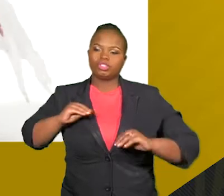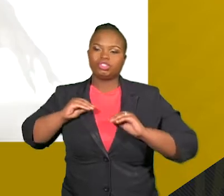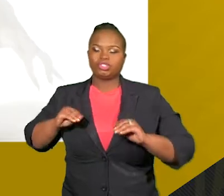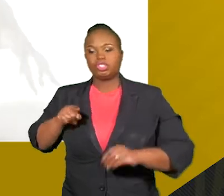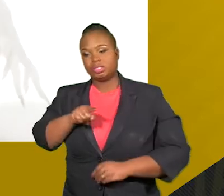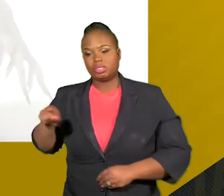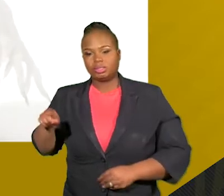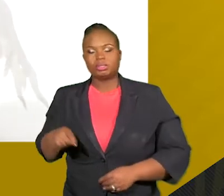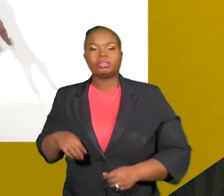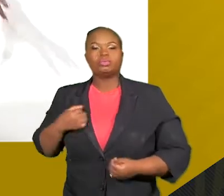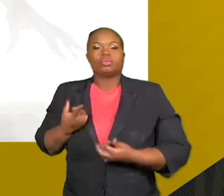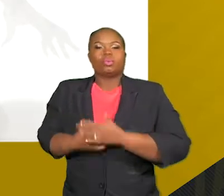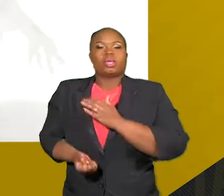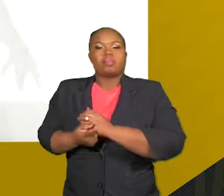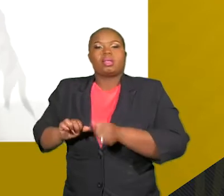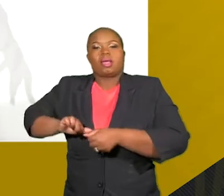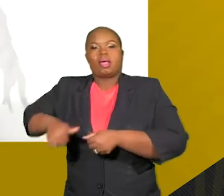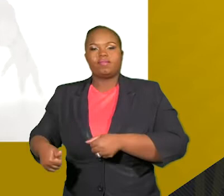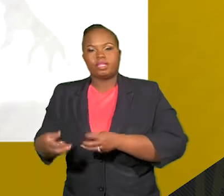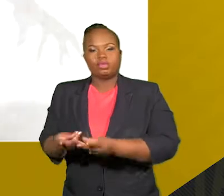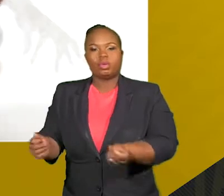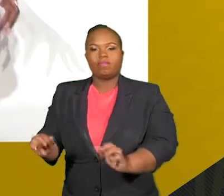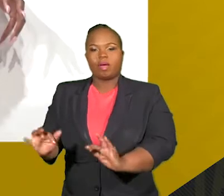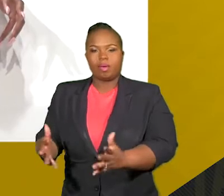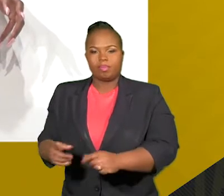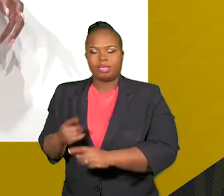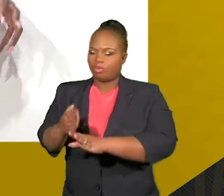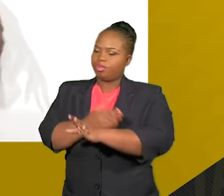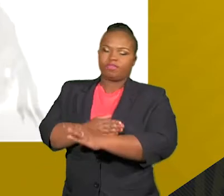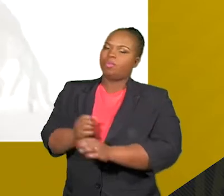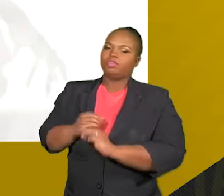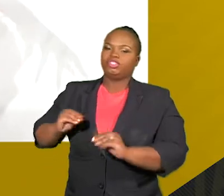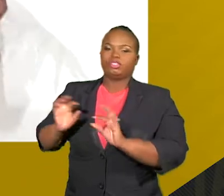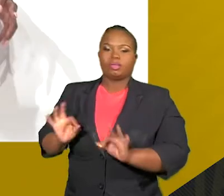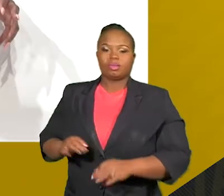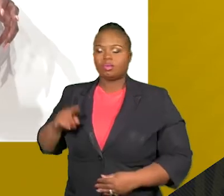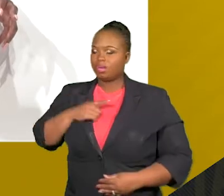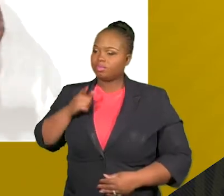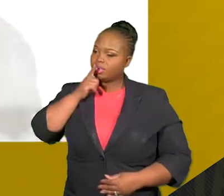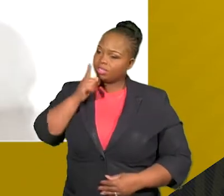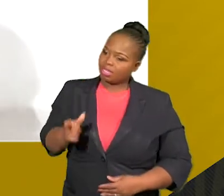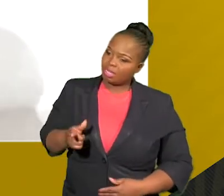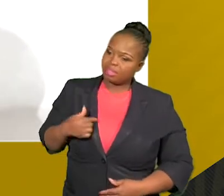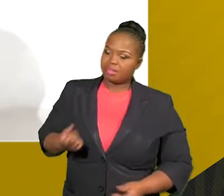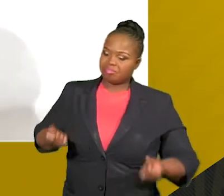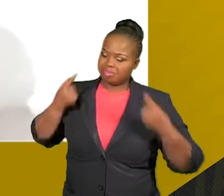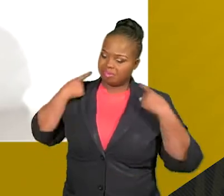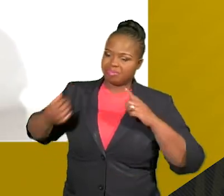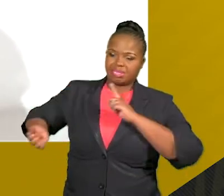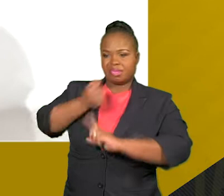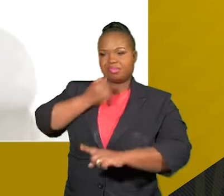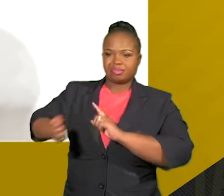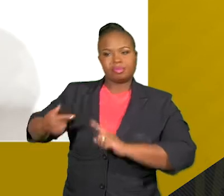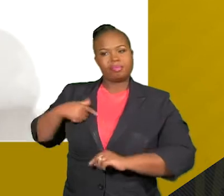who react instead of who respond? Kiblabla Lueni, Aunkushi Rabuchi, Unchalas Bagel, instead